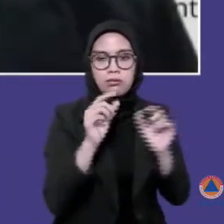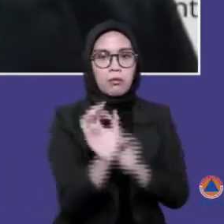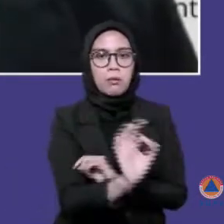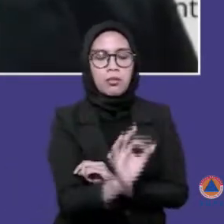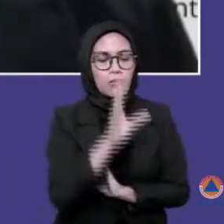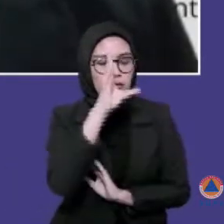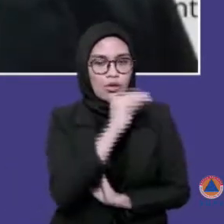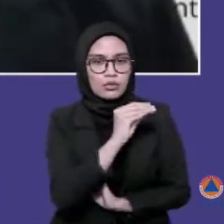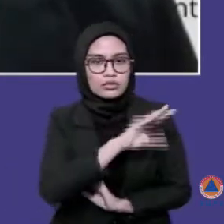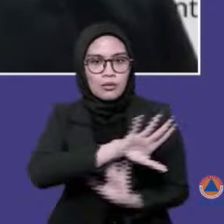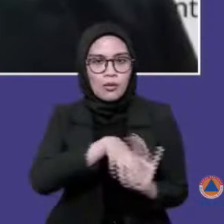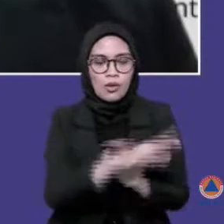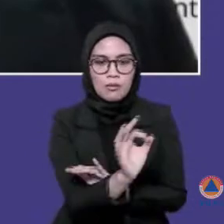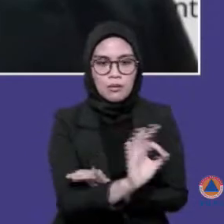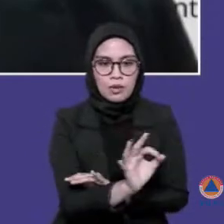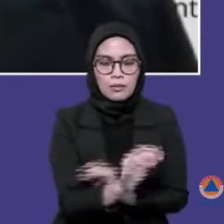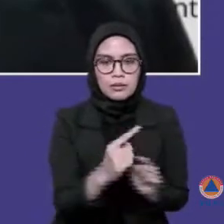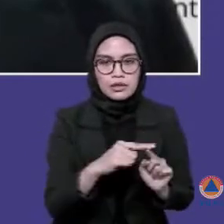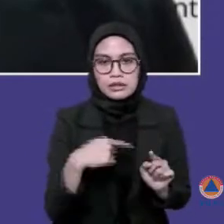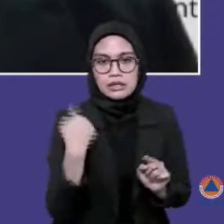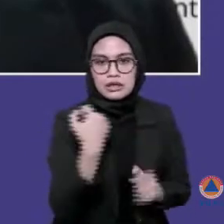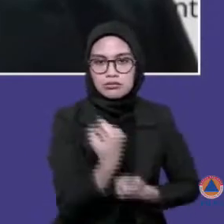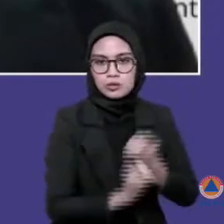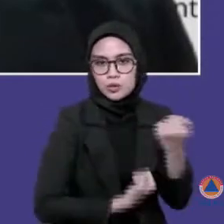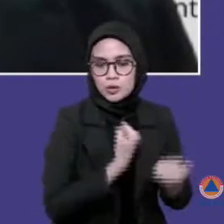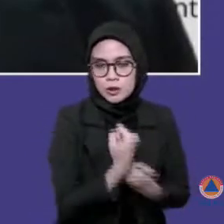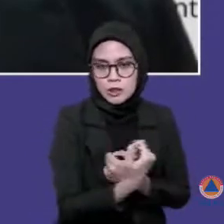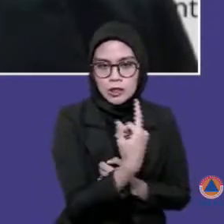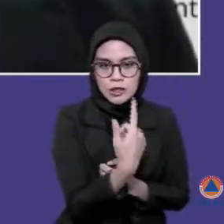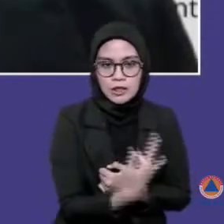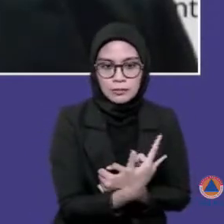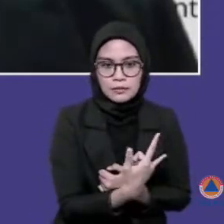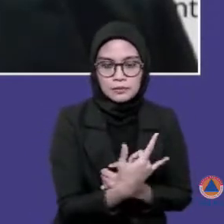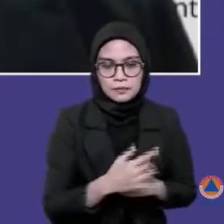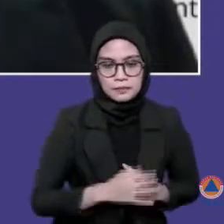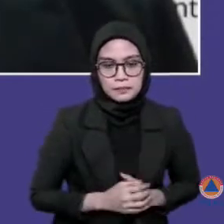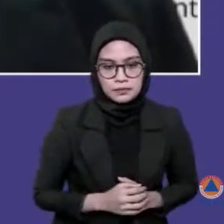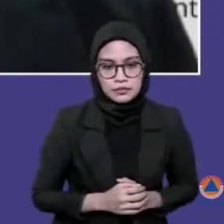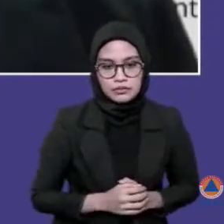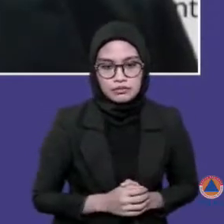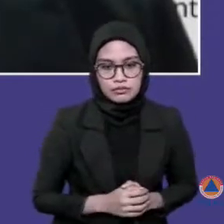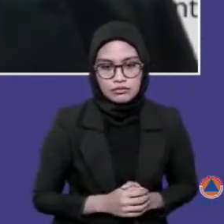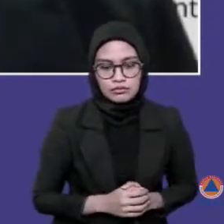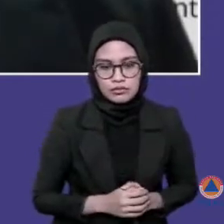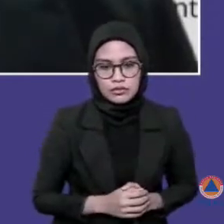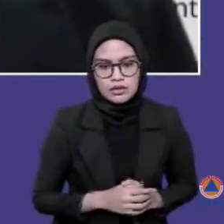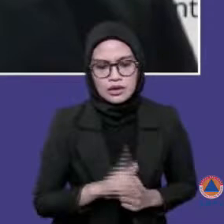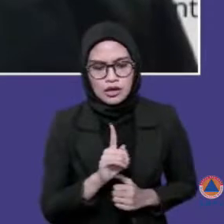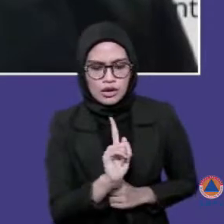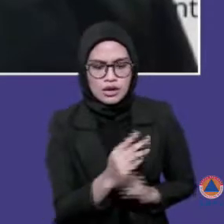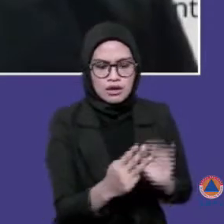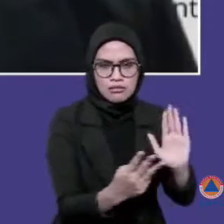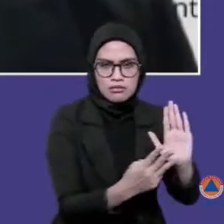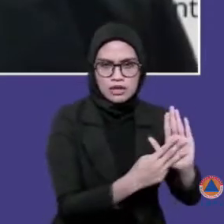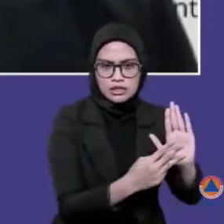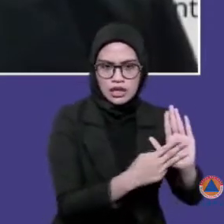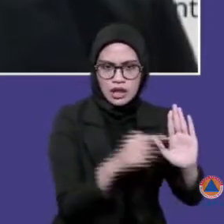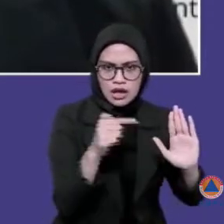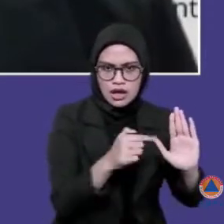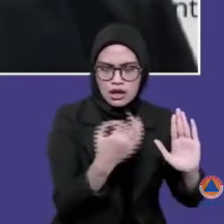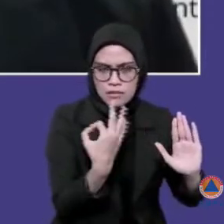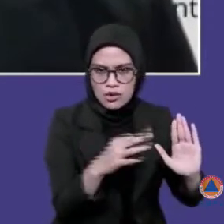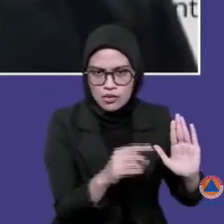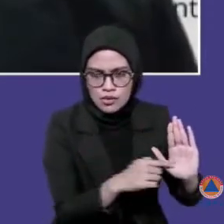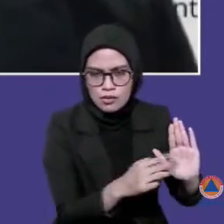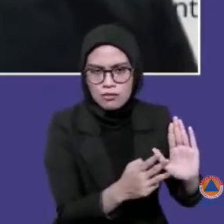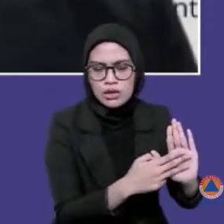for the status of that. But I think if I will raise that issue for the foreign journalists to